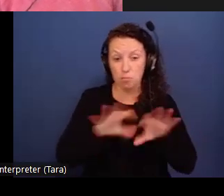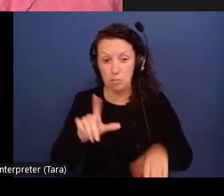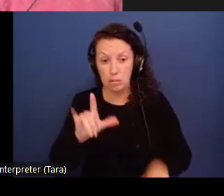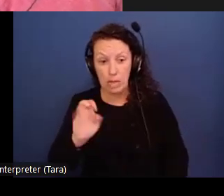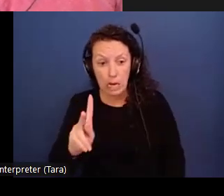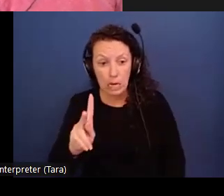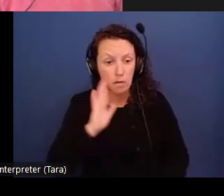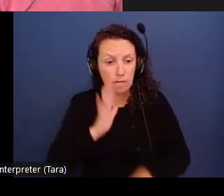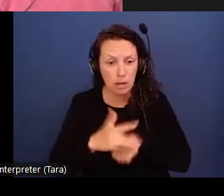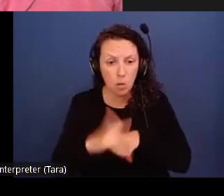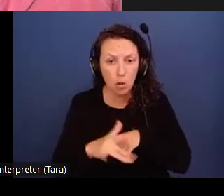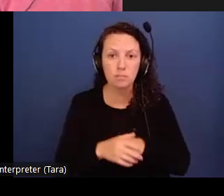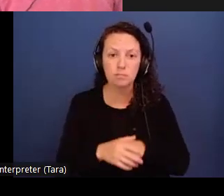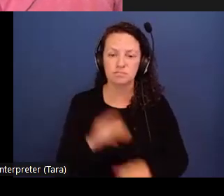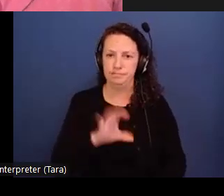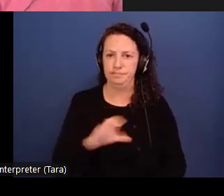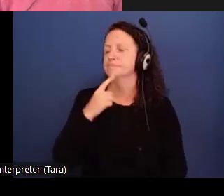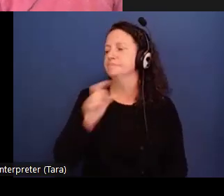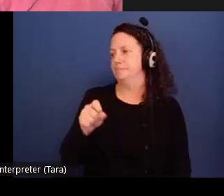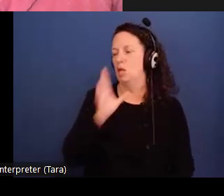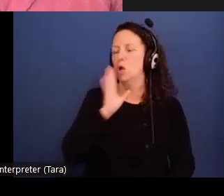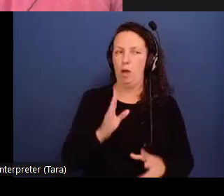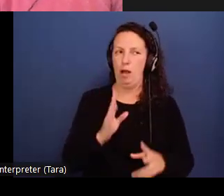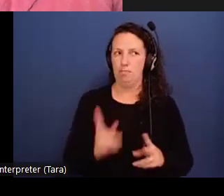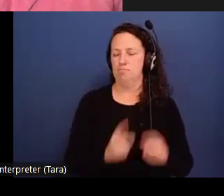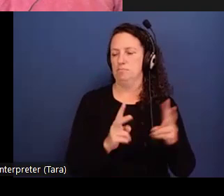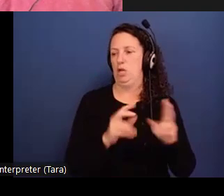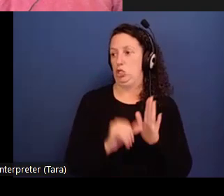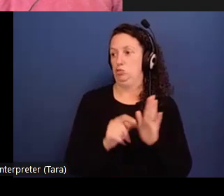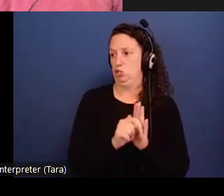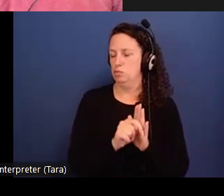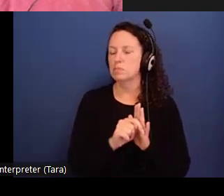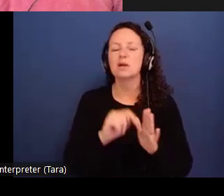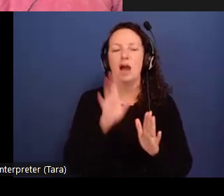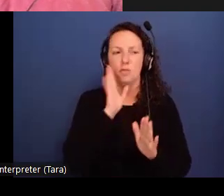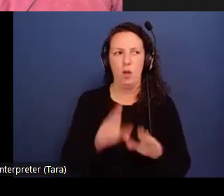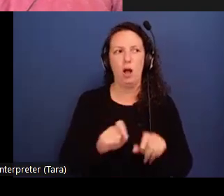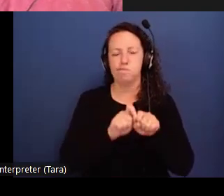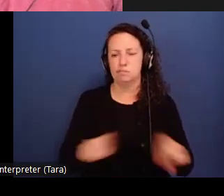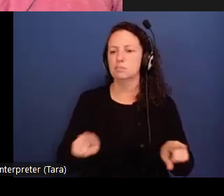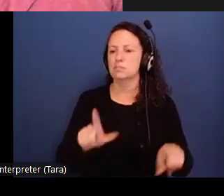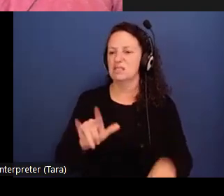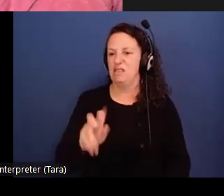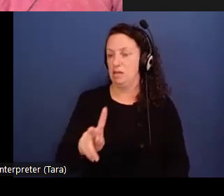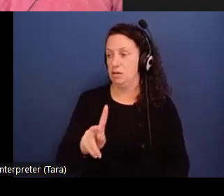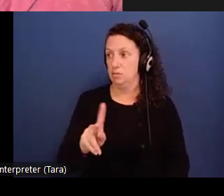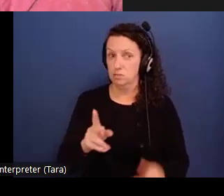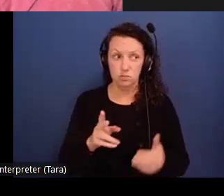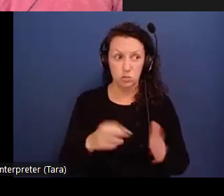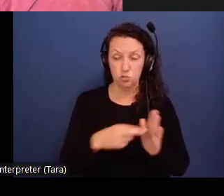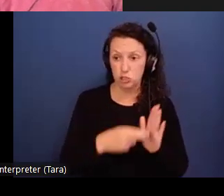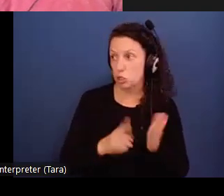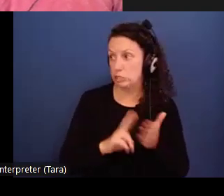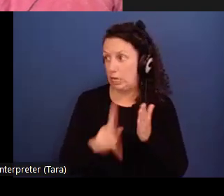Yes. Yeah. As soon as it's up on YouTube, we'll send out the link to everybody who registered, and